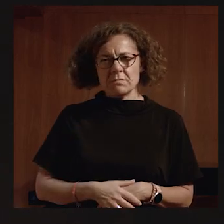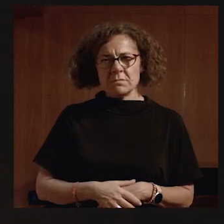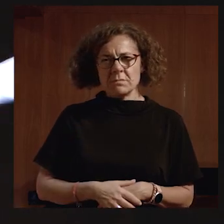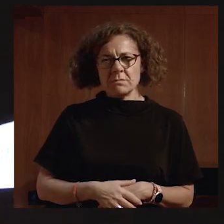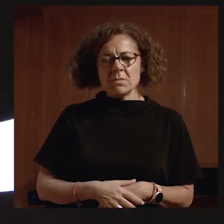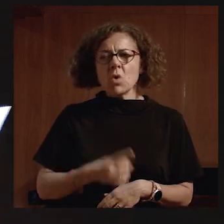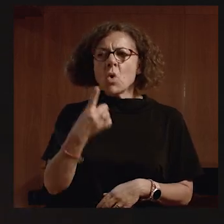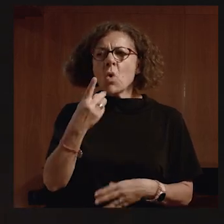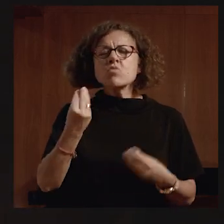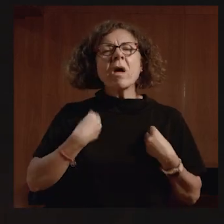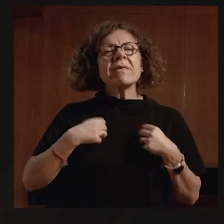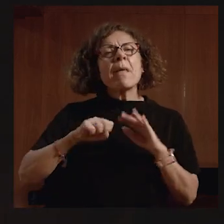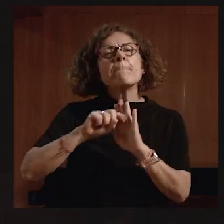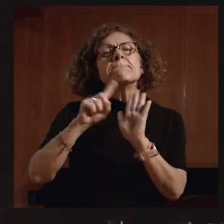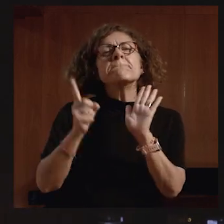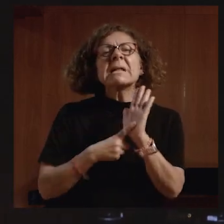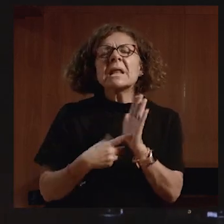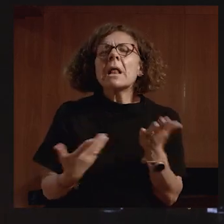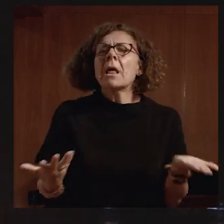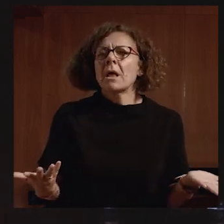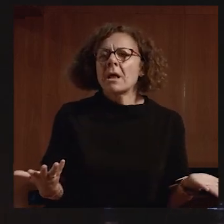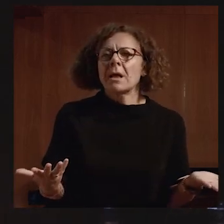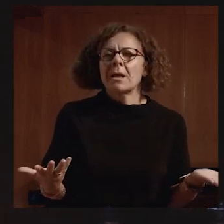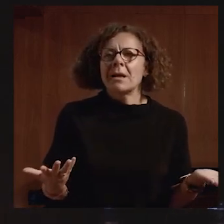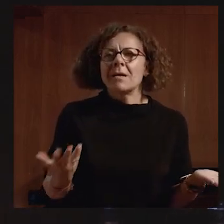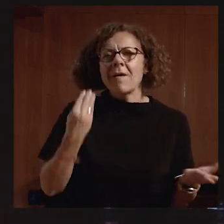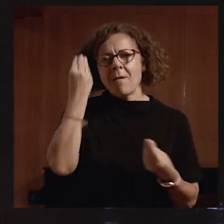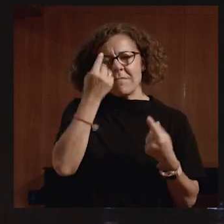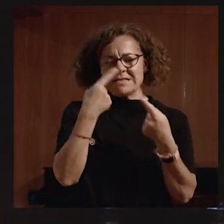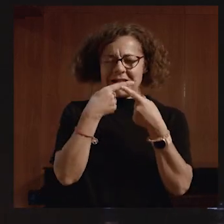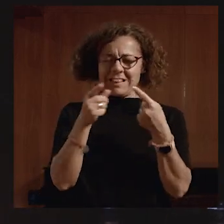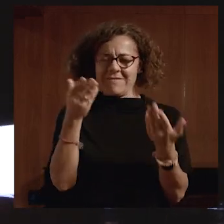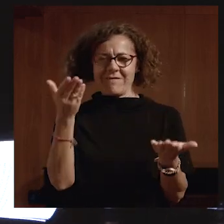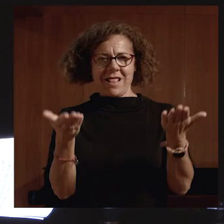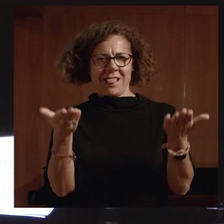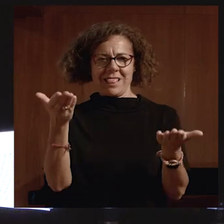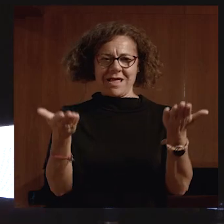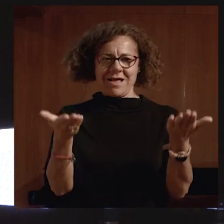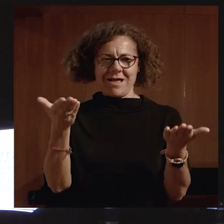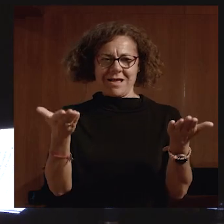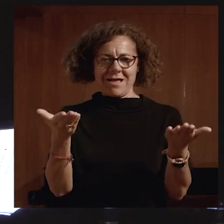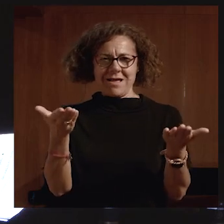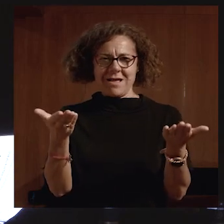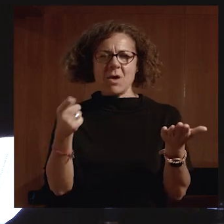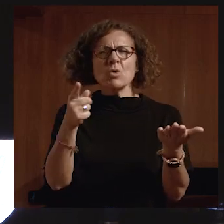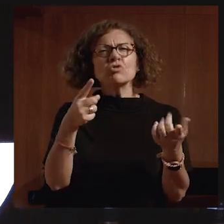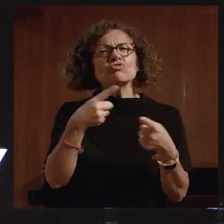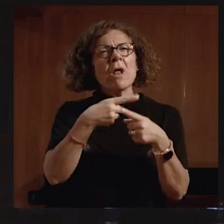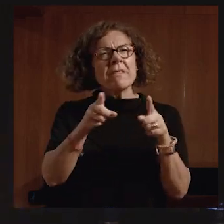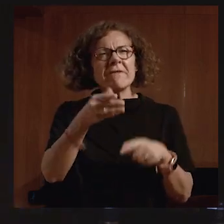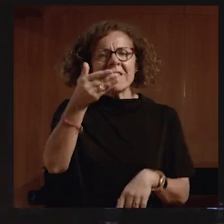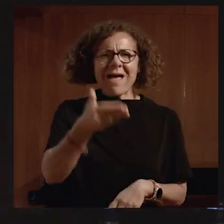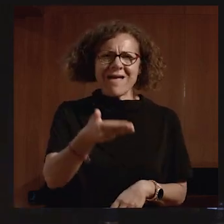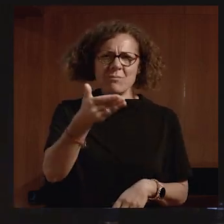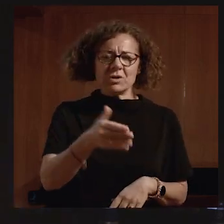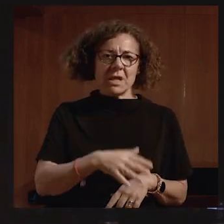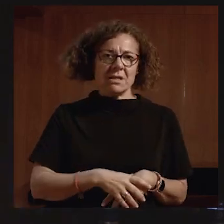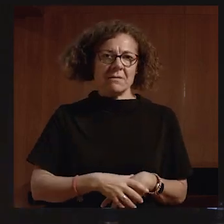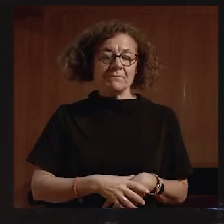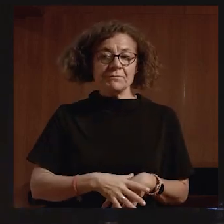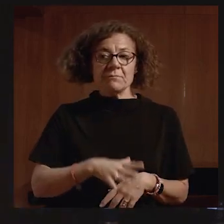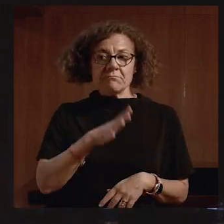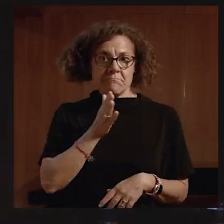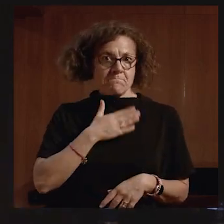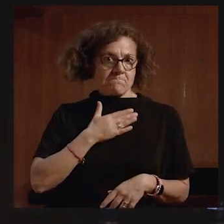Think about that difference. It's a really important one. For me, the more fulfilled you are, the more successful you will